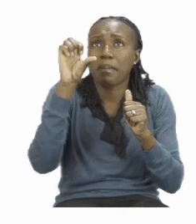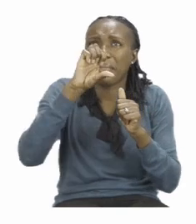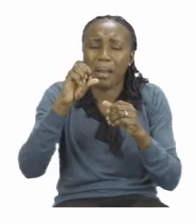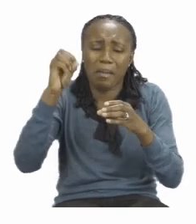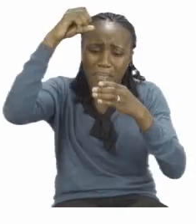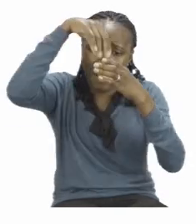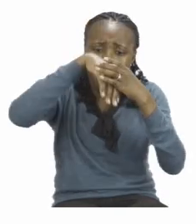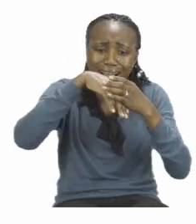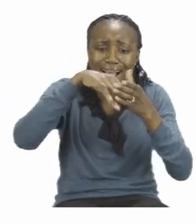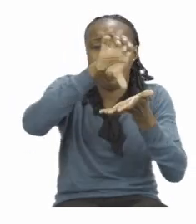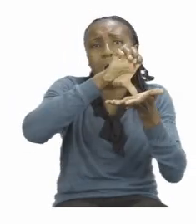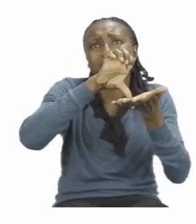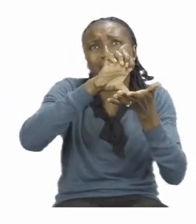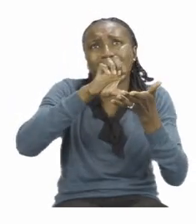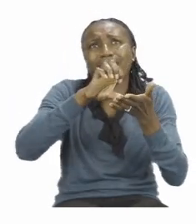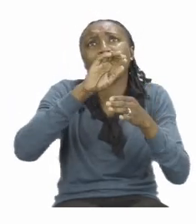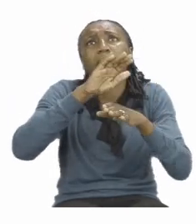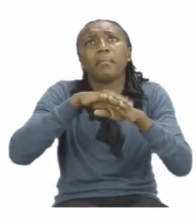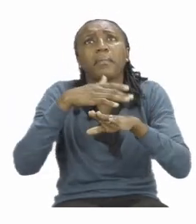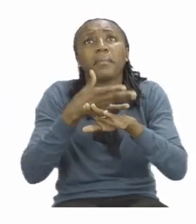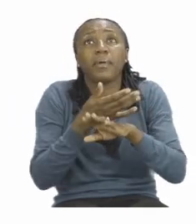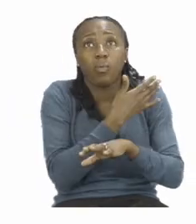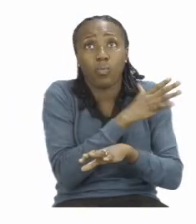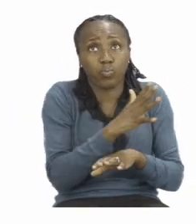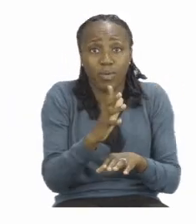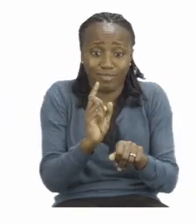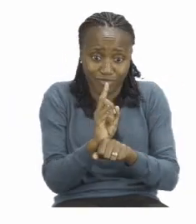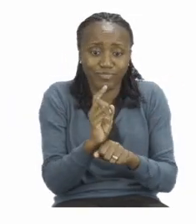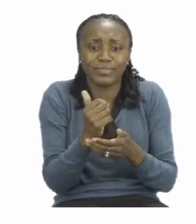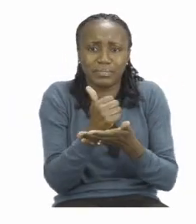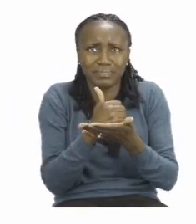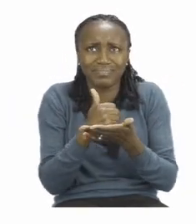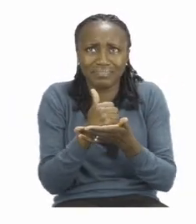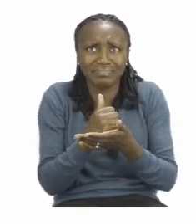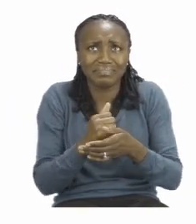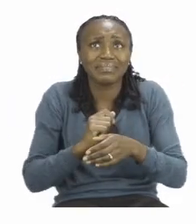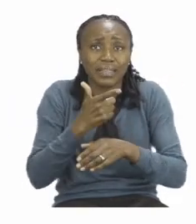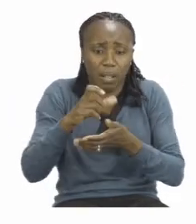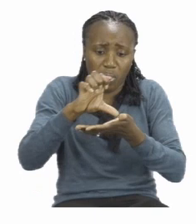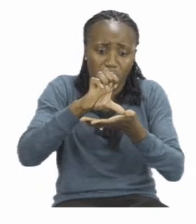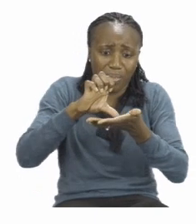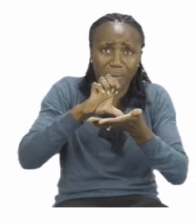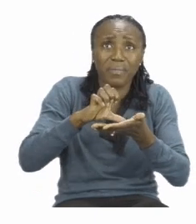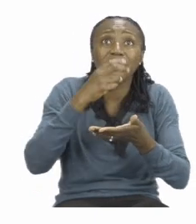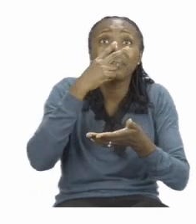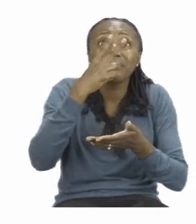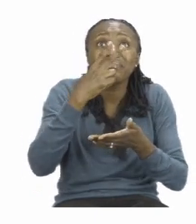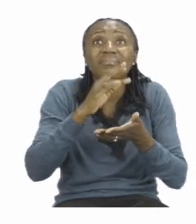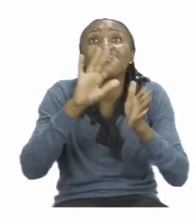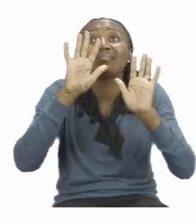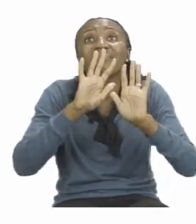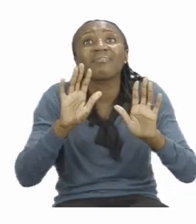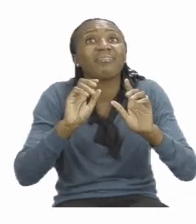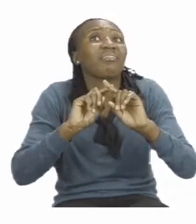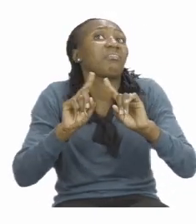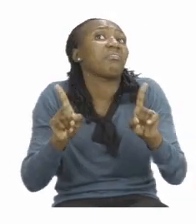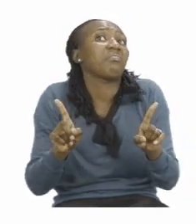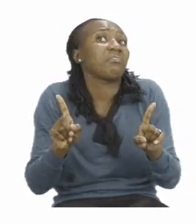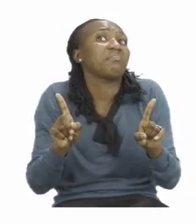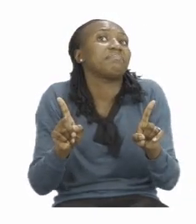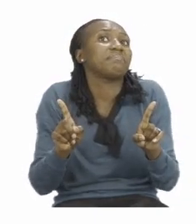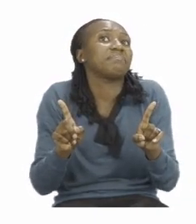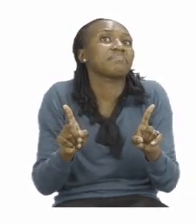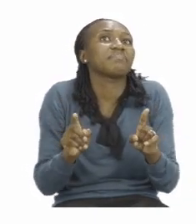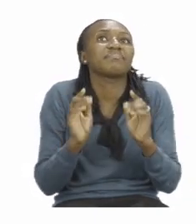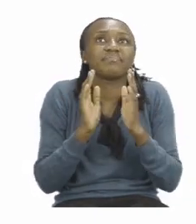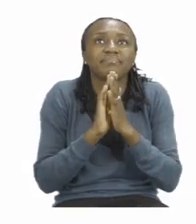example, water can be polluted and it can change color, as you can see there. So I want you to